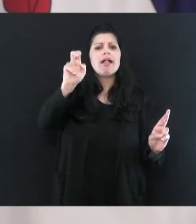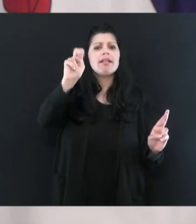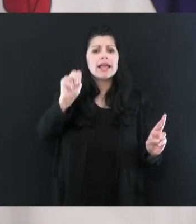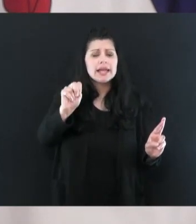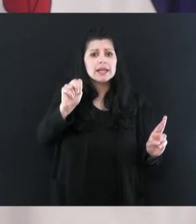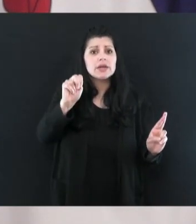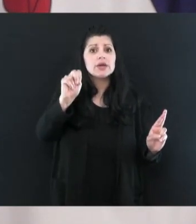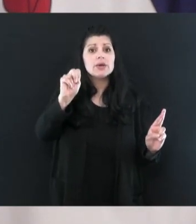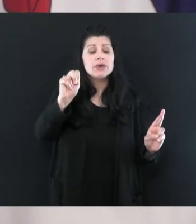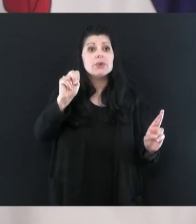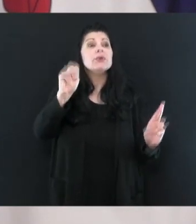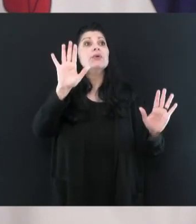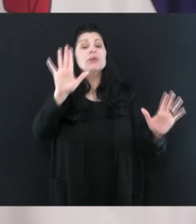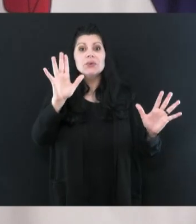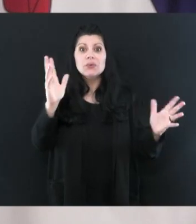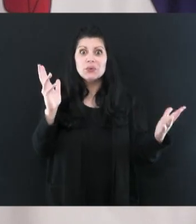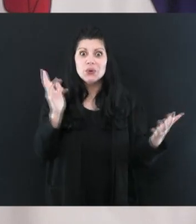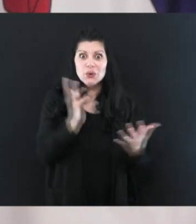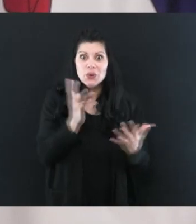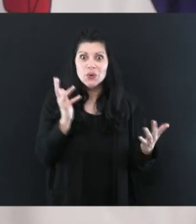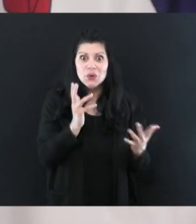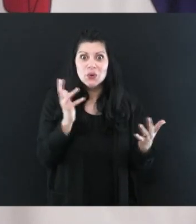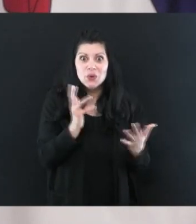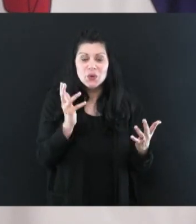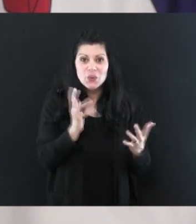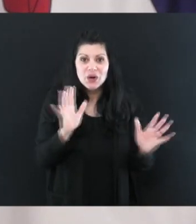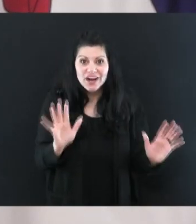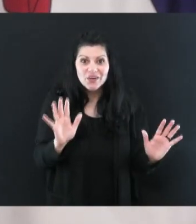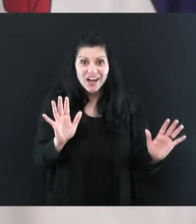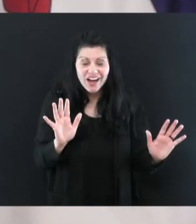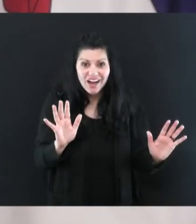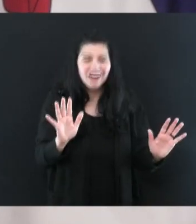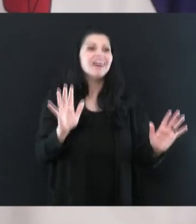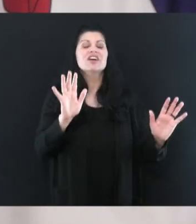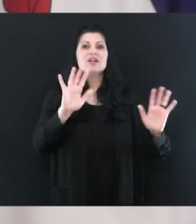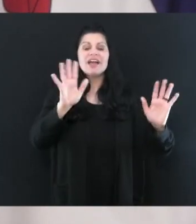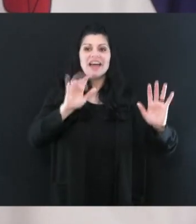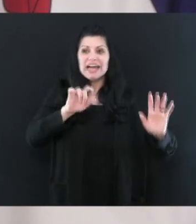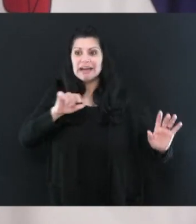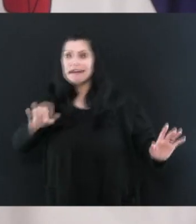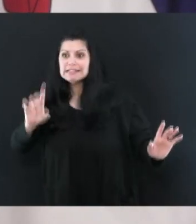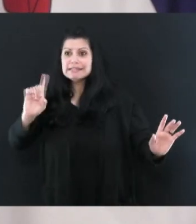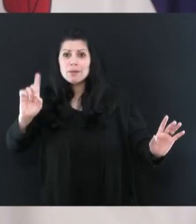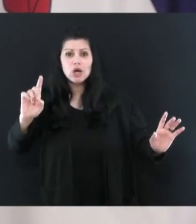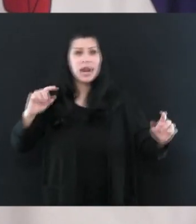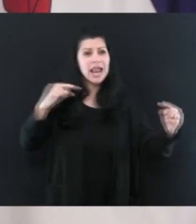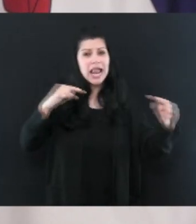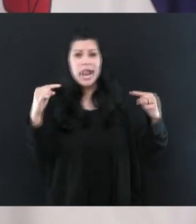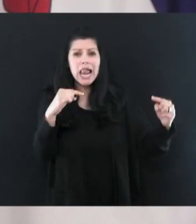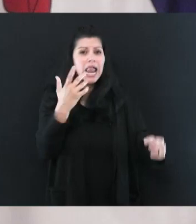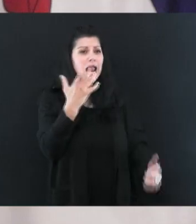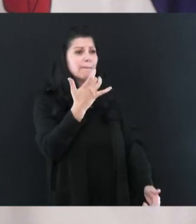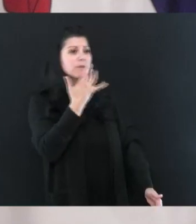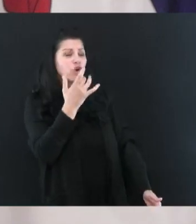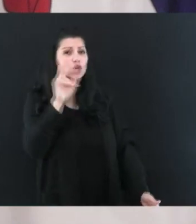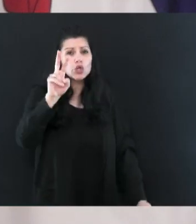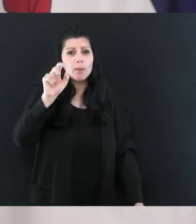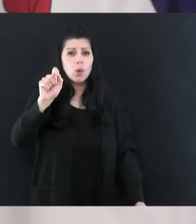Good heavens to Betsy, you know. And the Democrats are saying, we want 2.2.